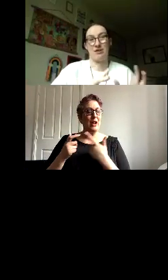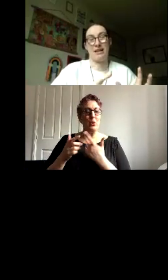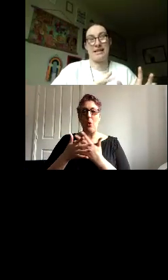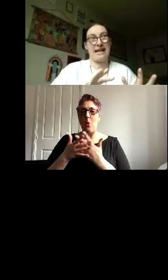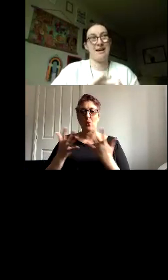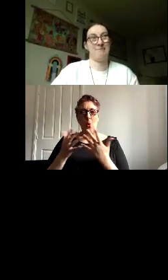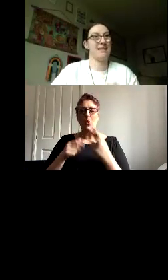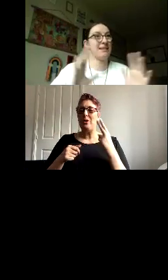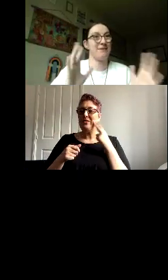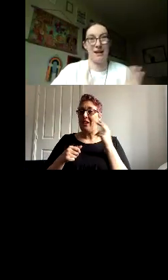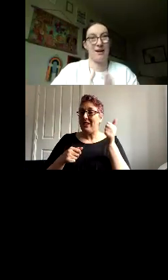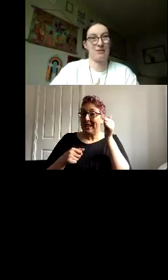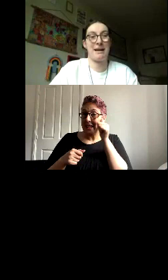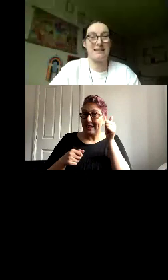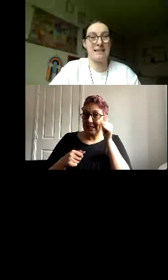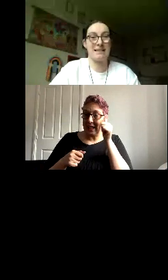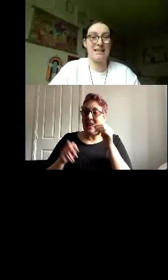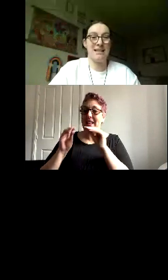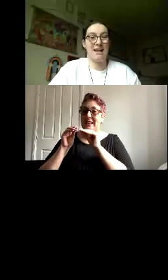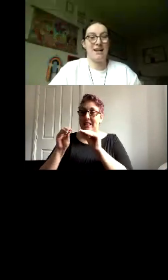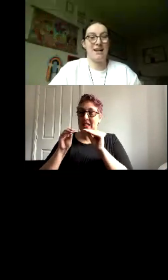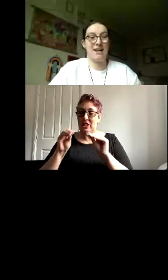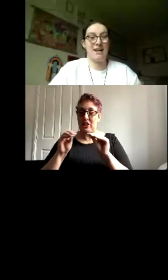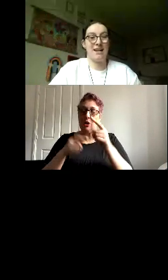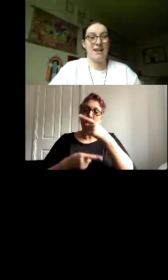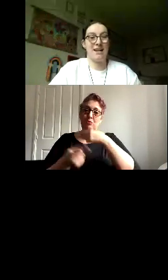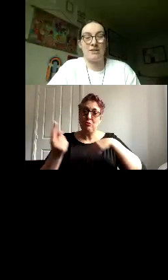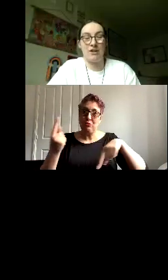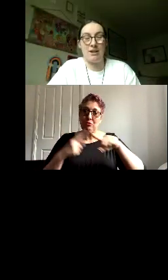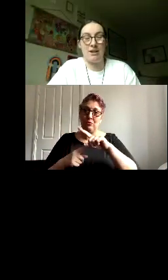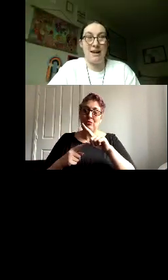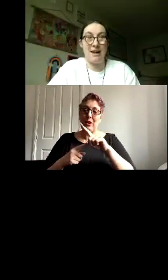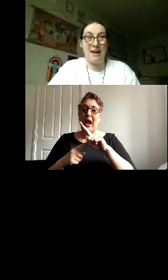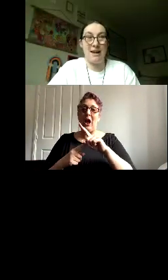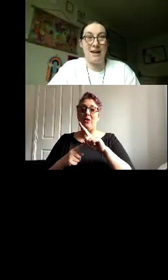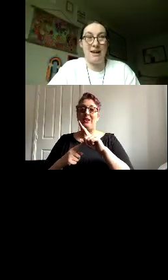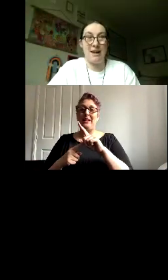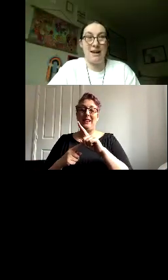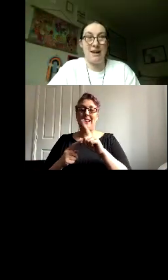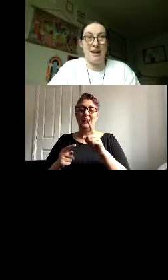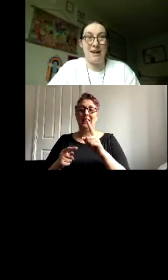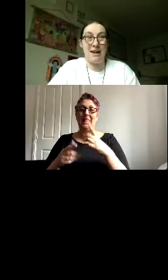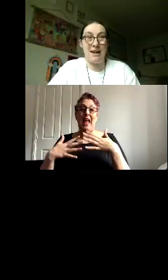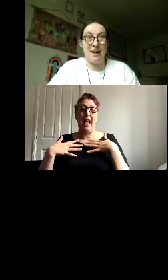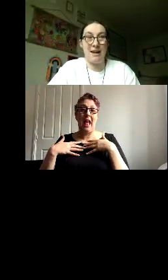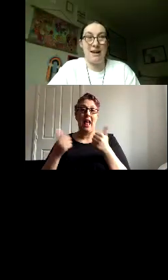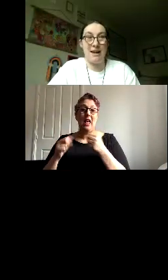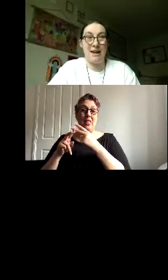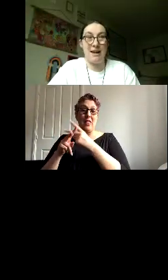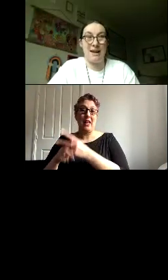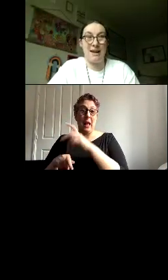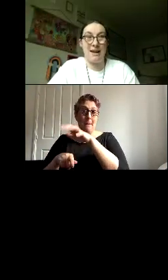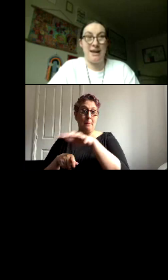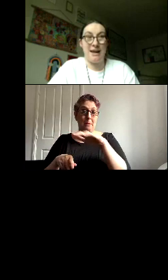teaching in different healthcare spaces, and I think this is the question that causes the biggest split